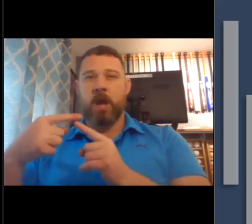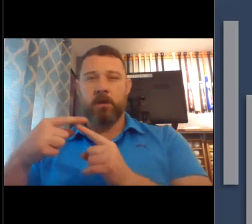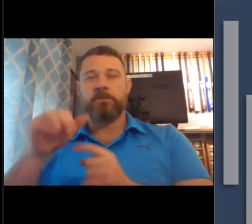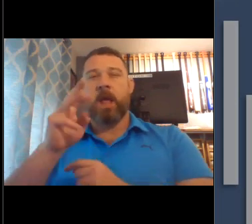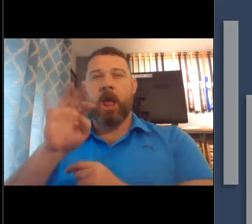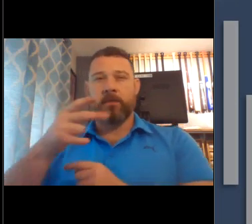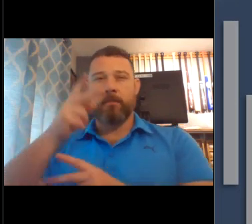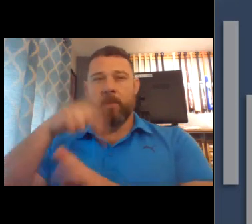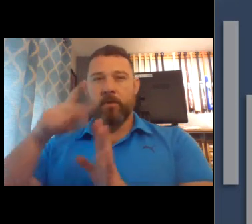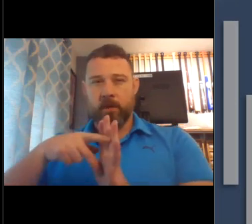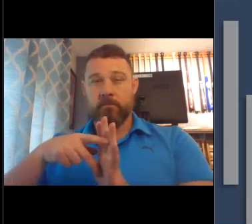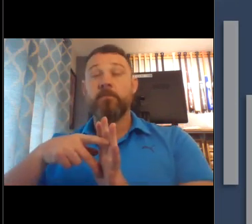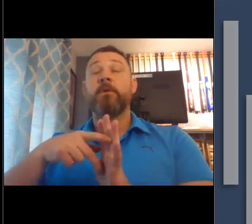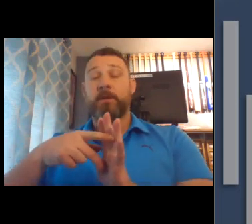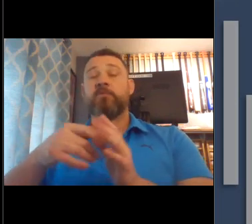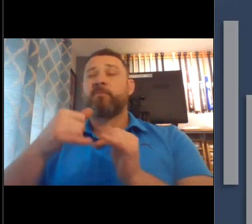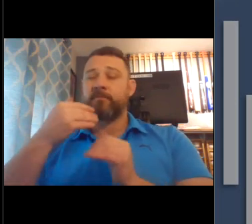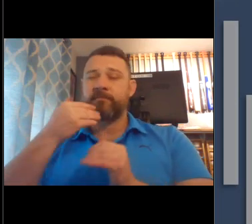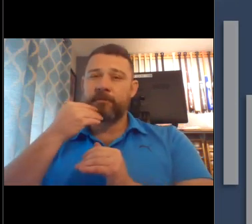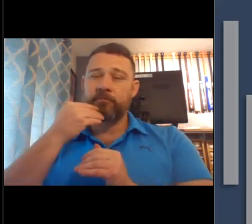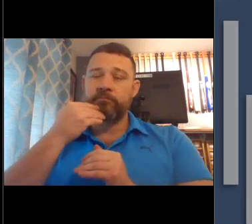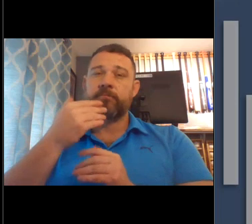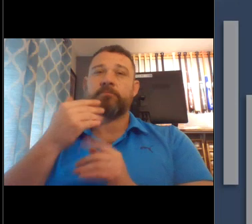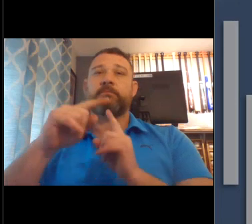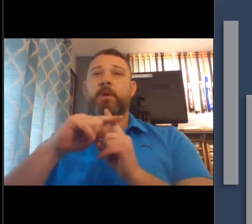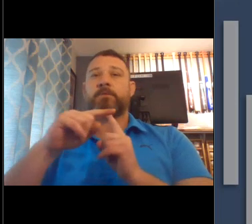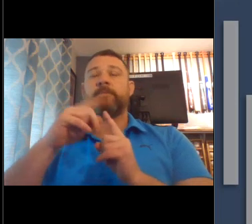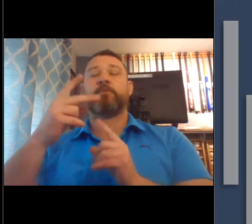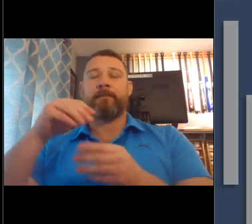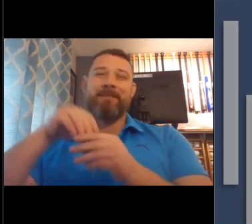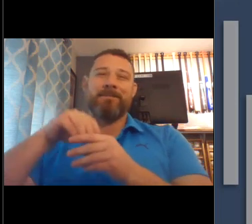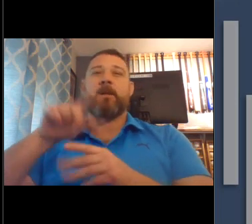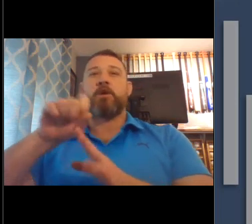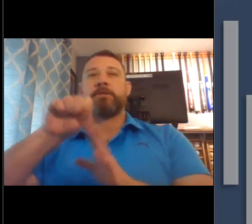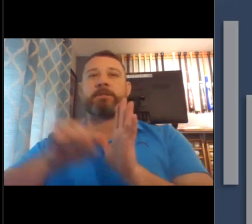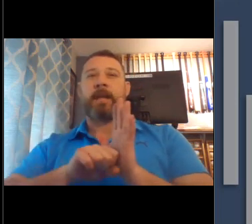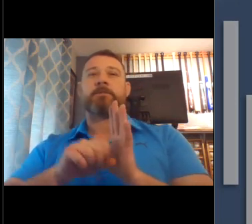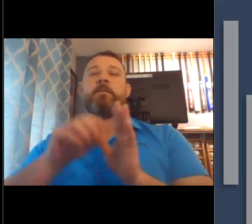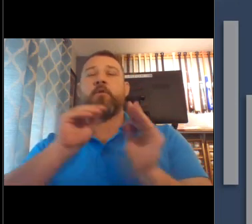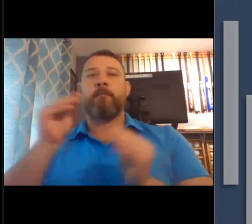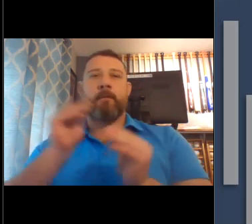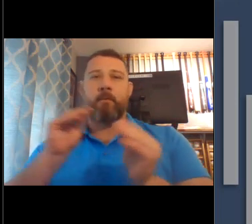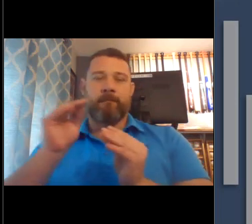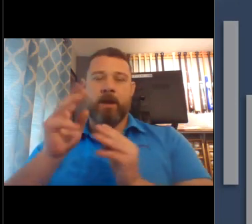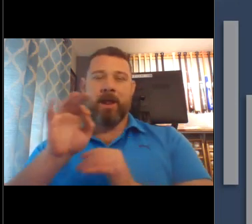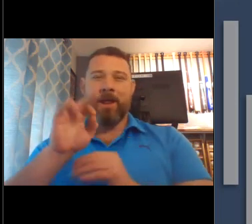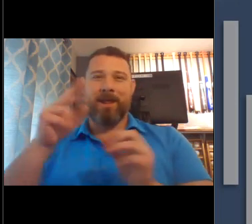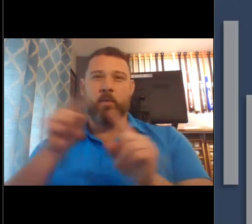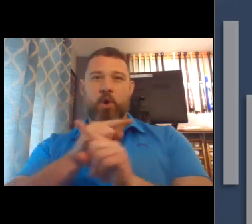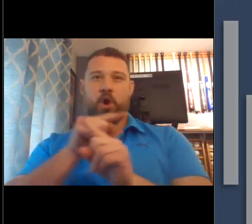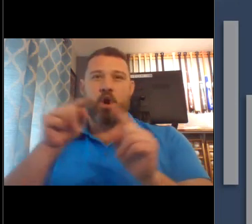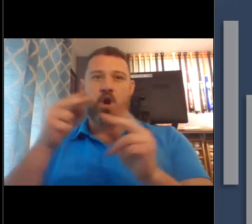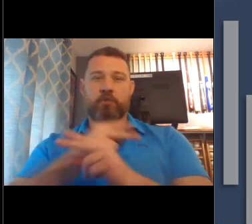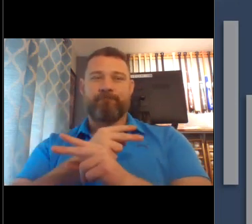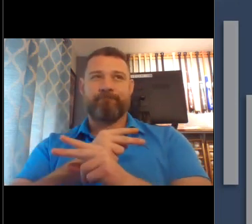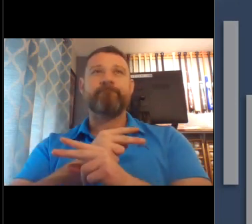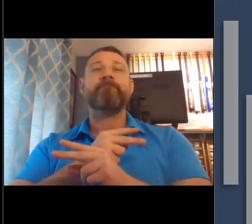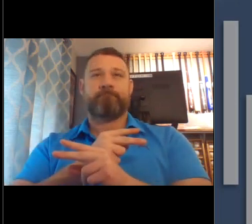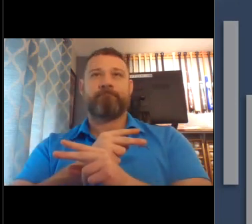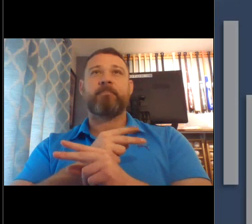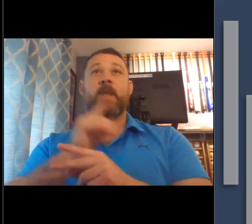it's rewarding to see the federal government make this investment in our state's good movement network. With all the federal funding opportunities available